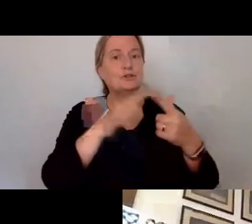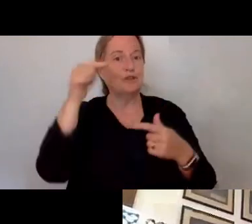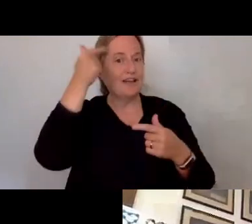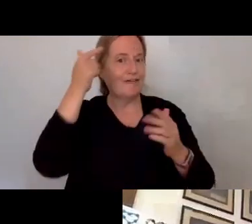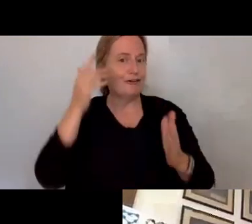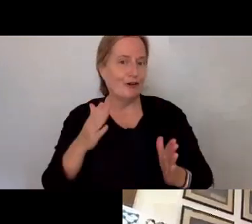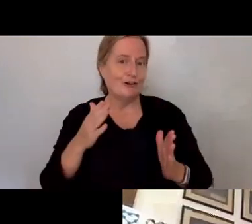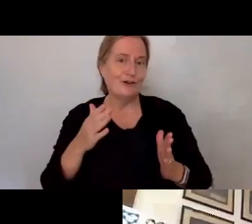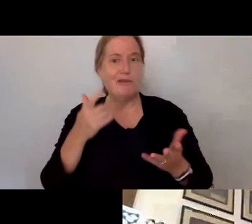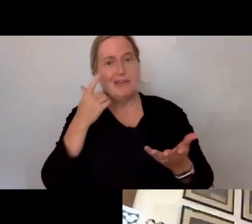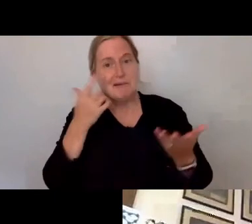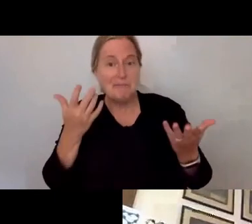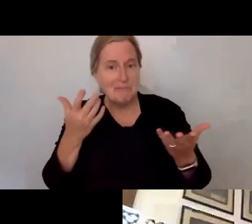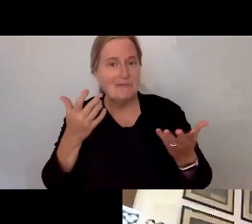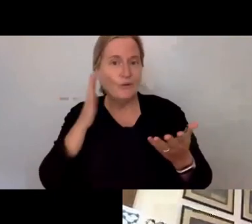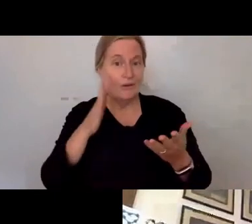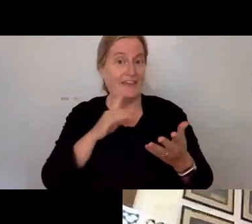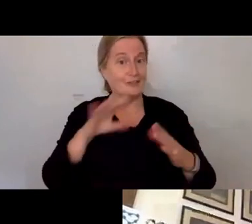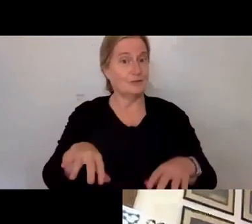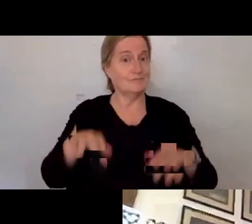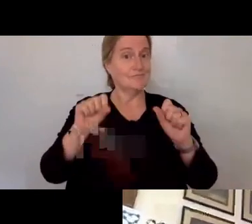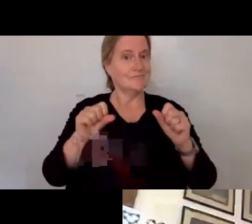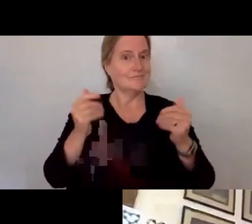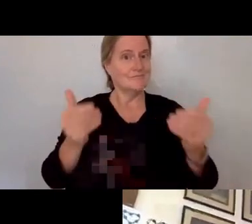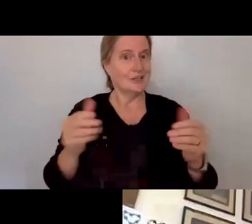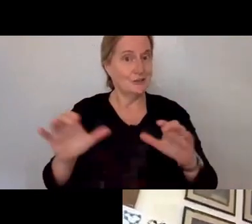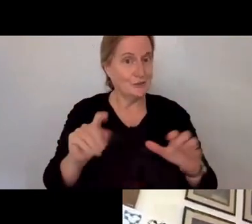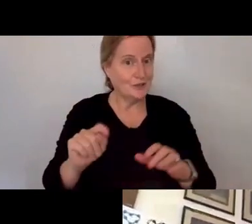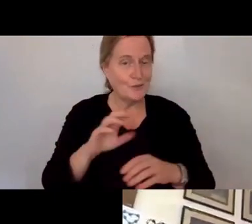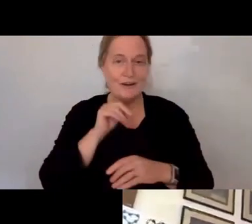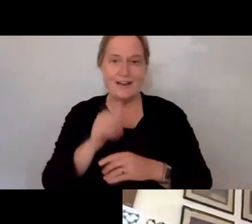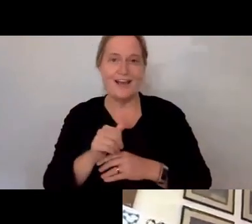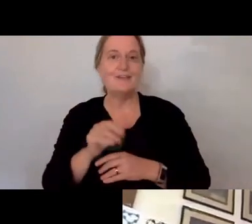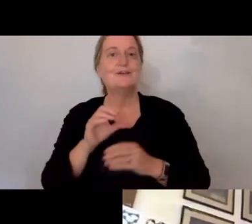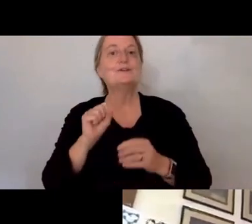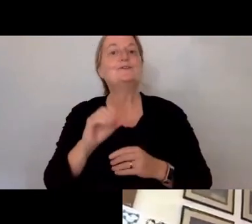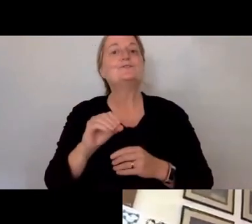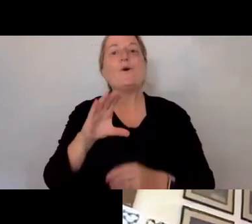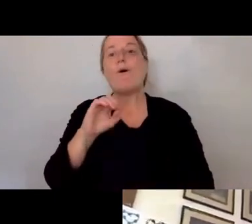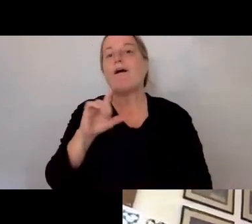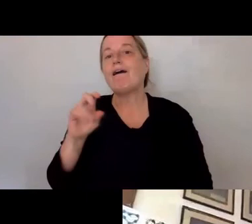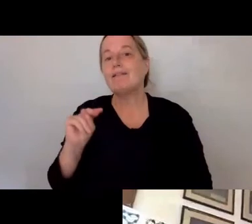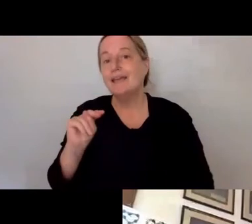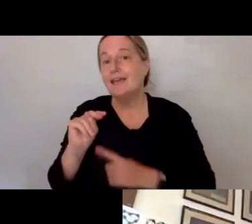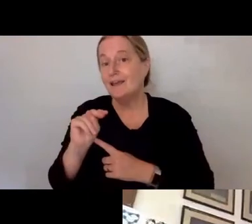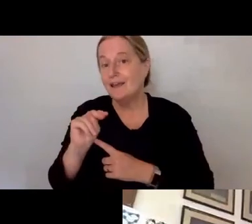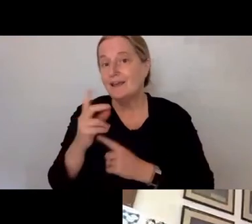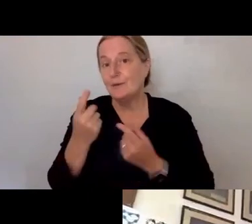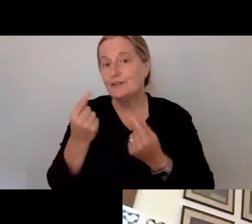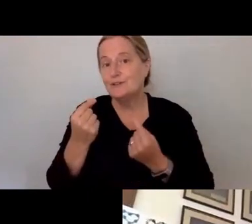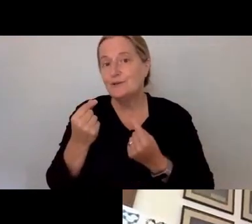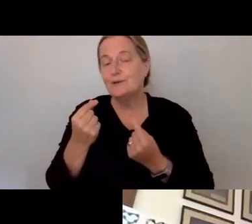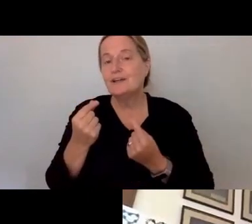that these things are going to be implemented. And so she spent a few bucks getting an expert